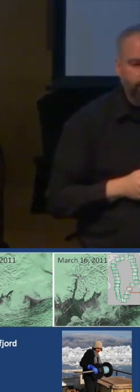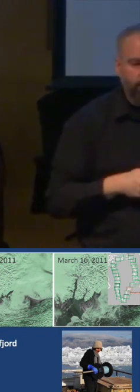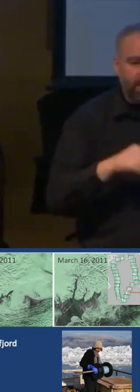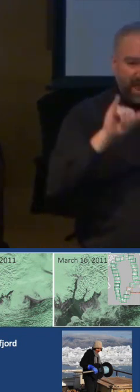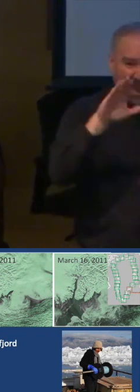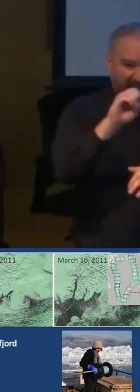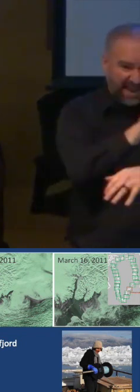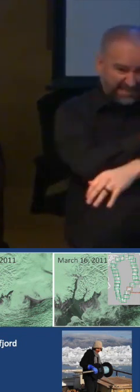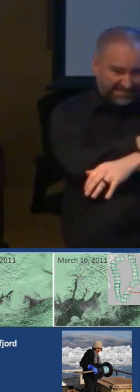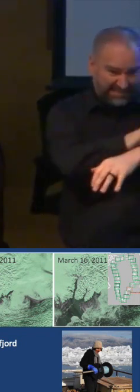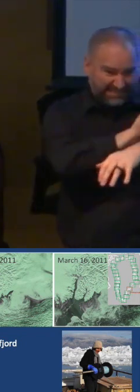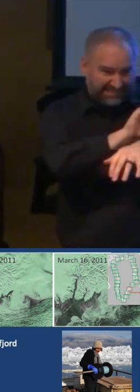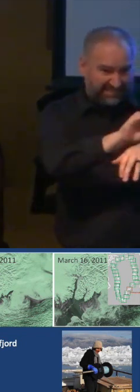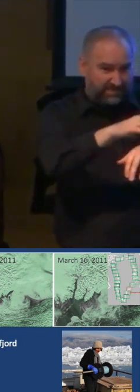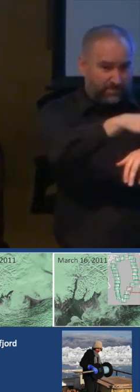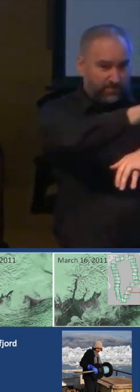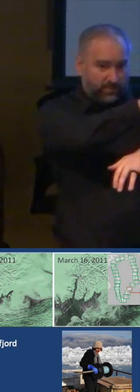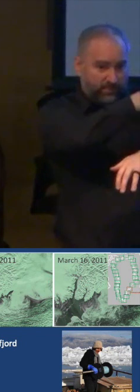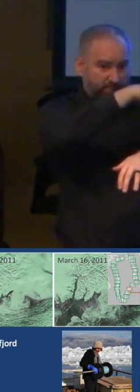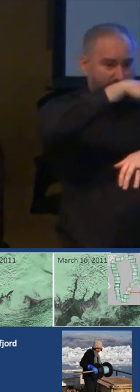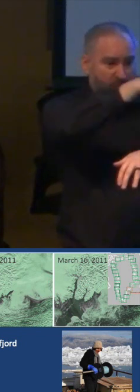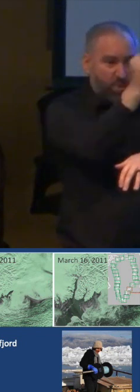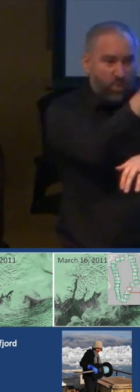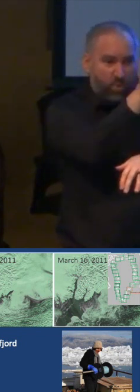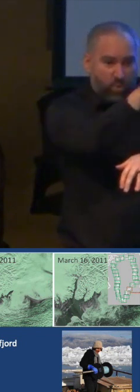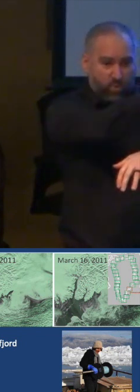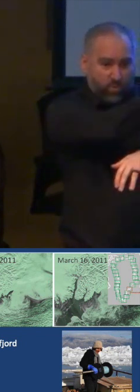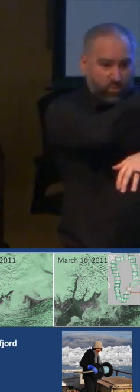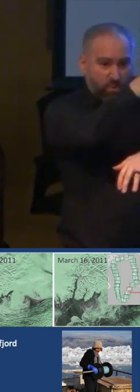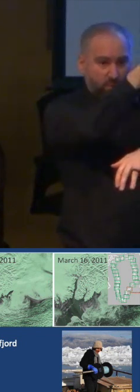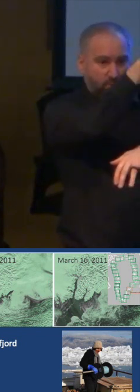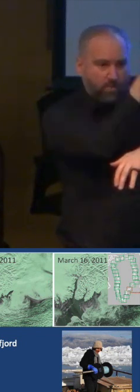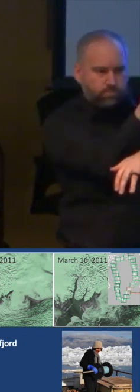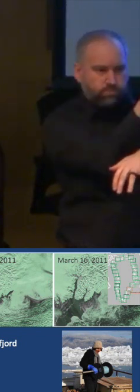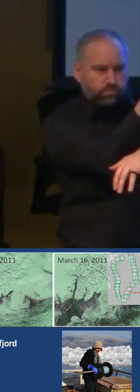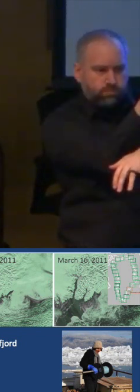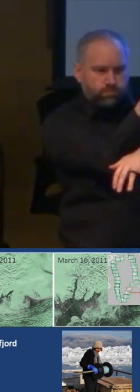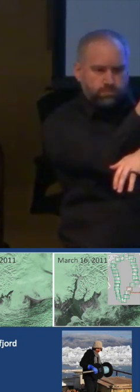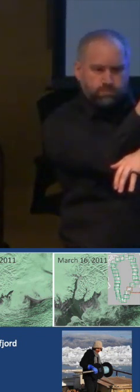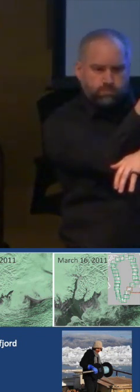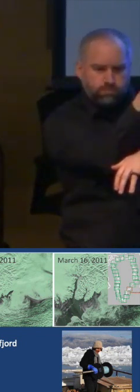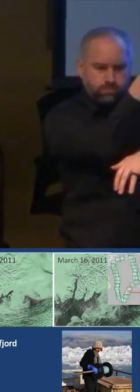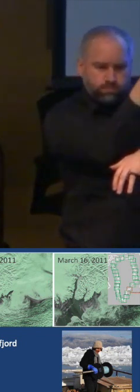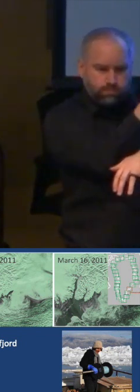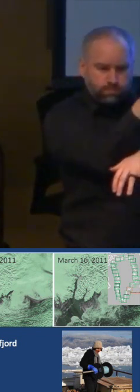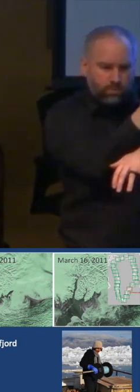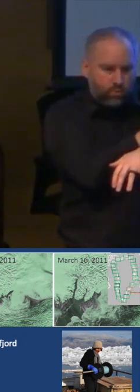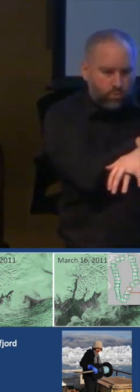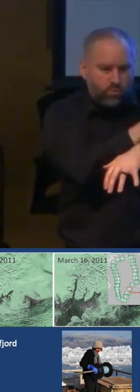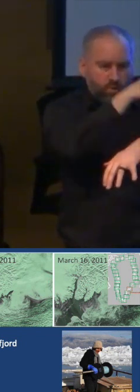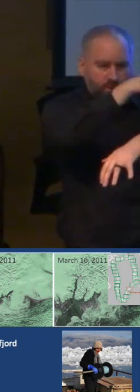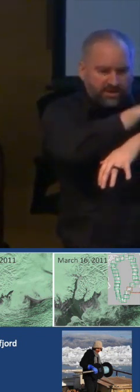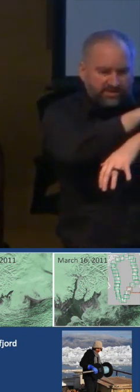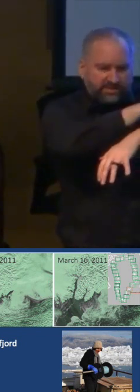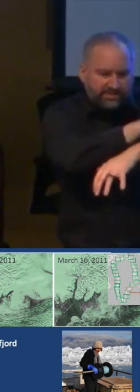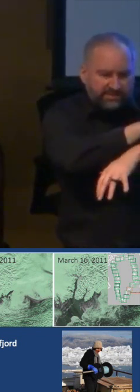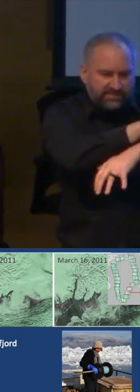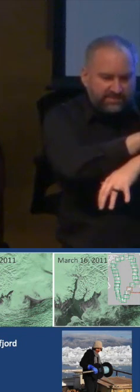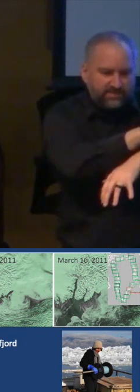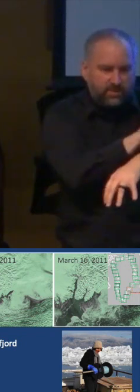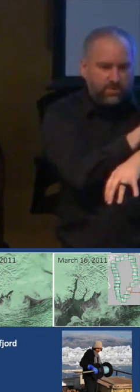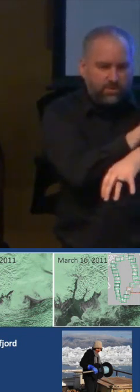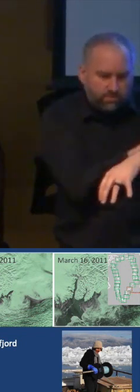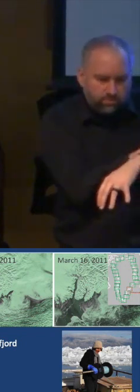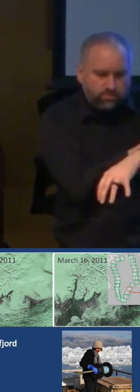ice. As the air gets cold, it gets dense, and it can flow down along the fjord in very, very strong katabatic